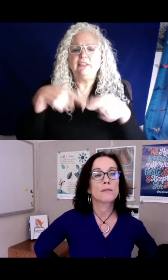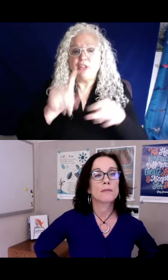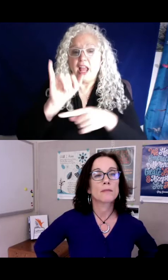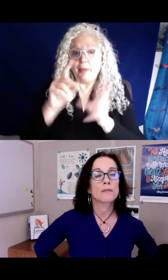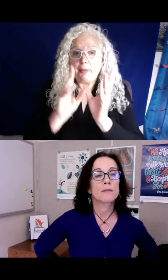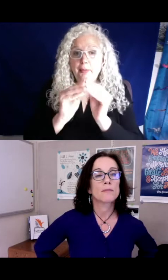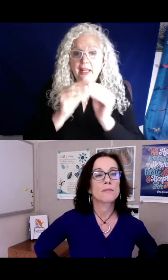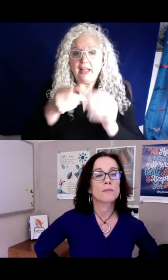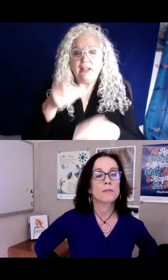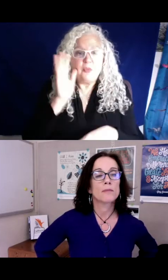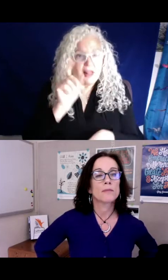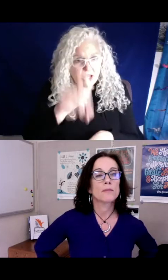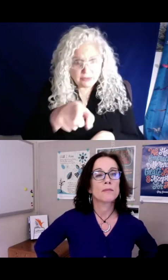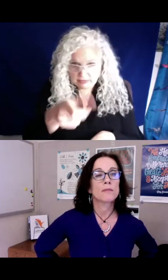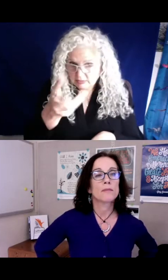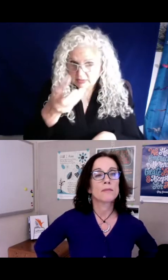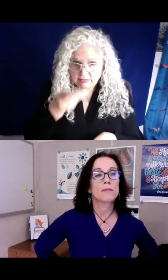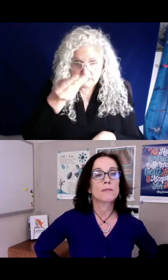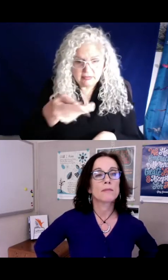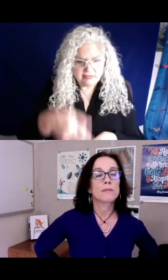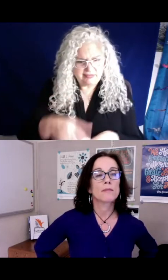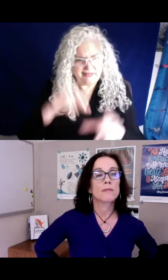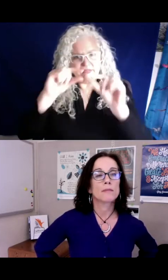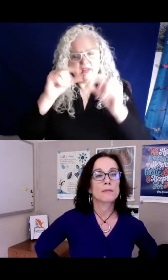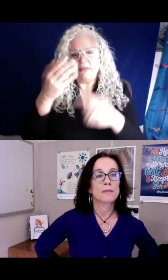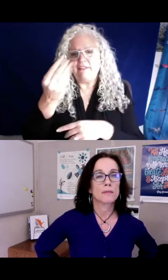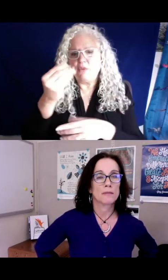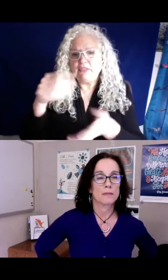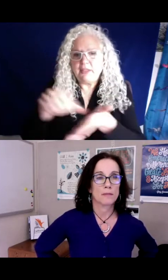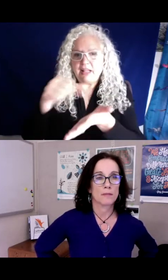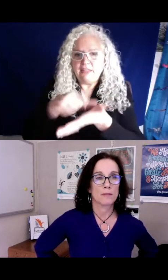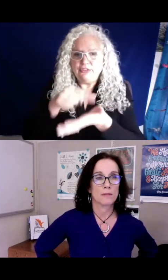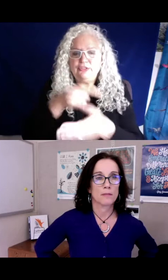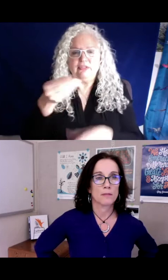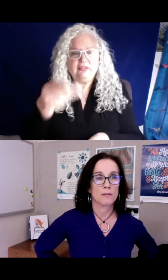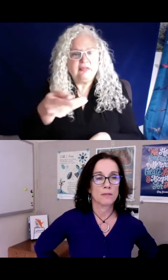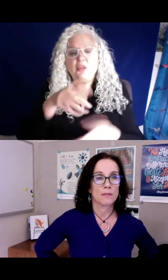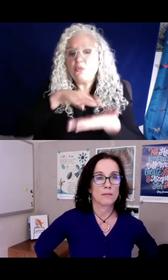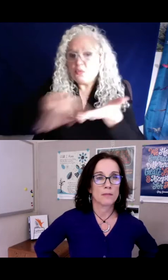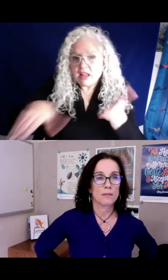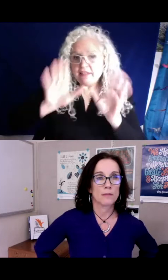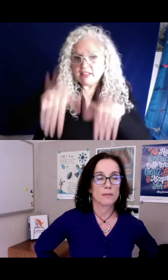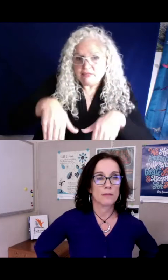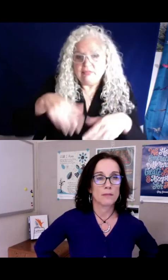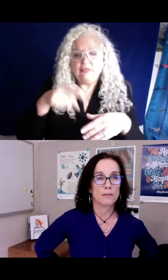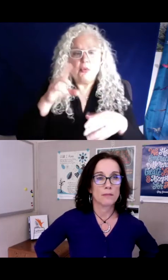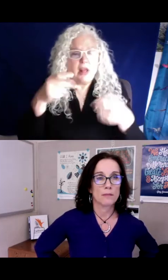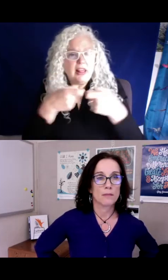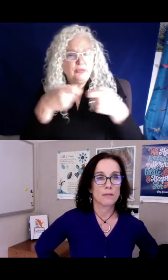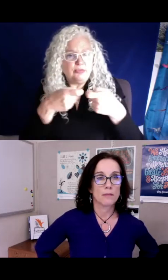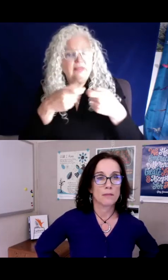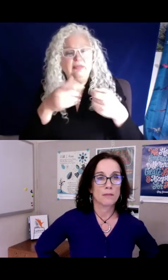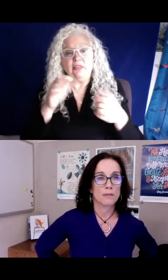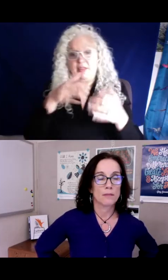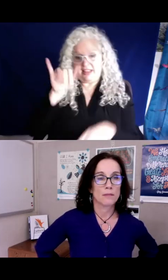procedural safeguards. And in every IEP meeting, you if you notice, they give you that paperwork. You